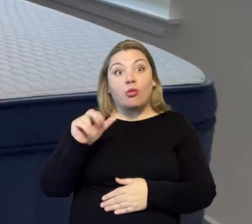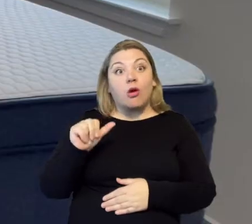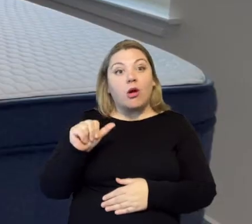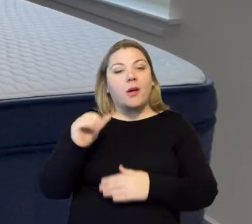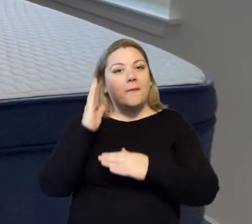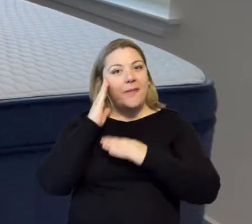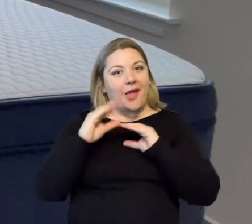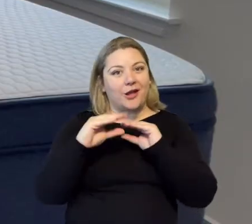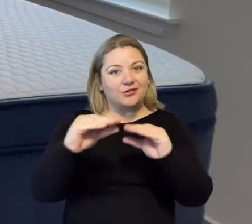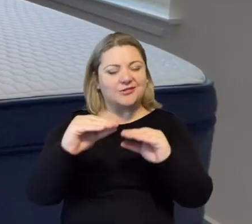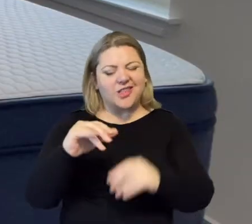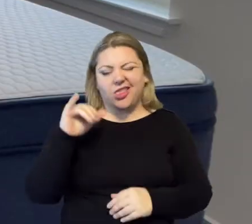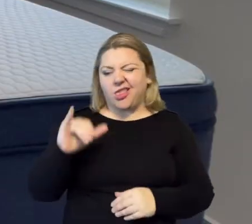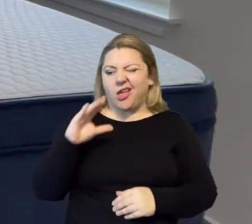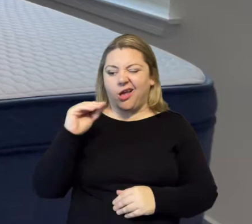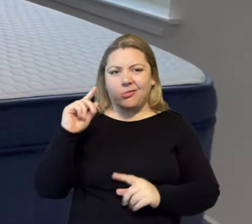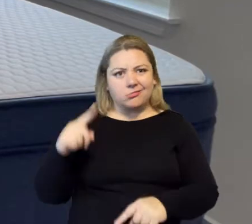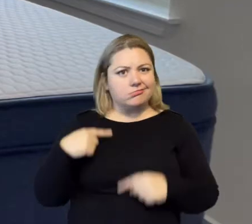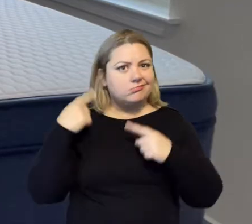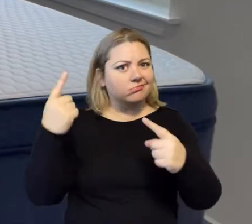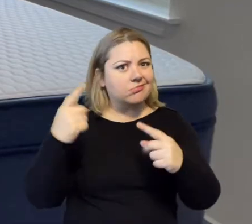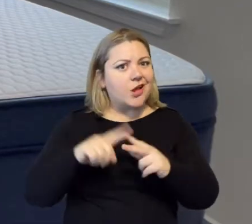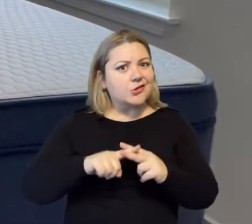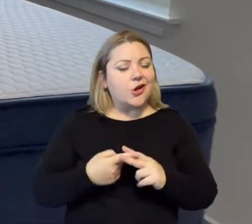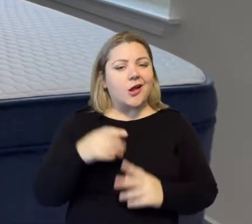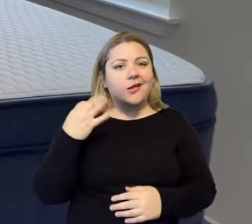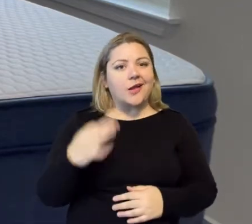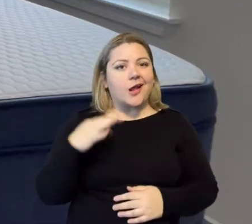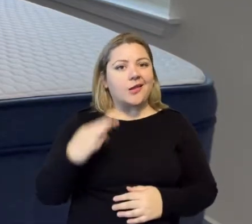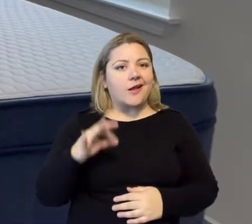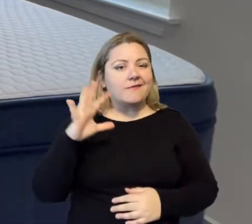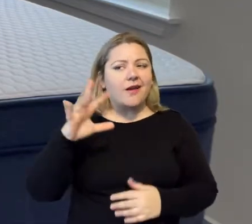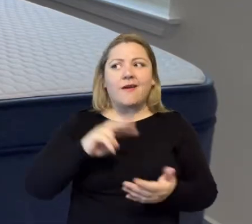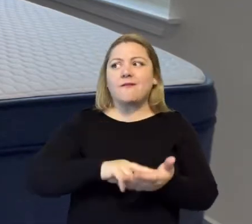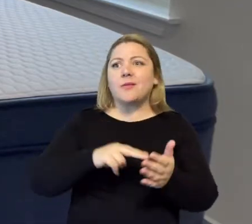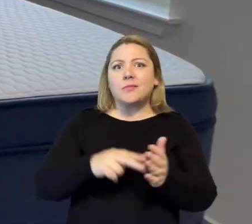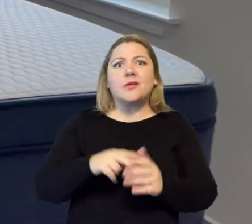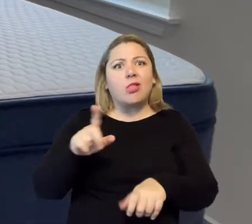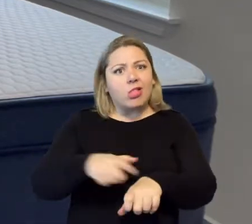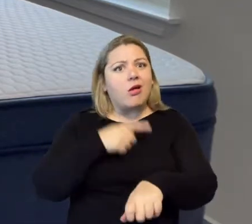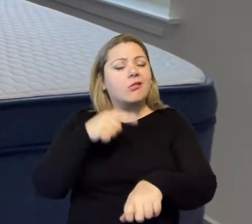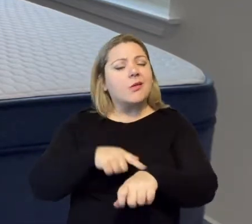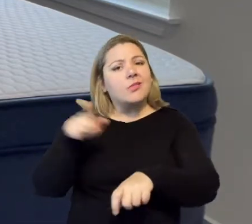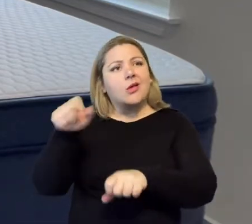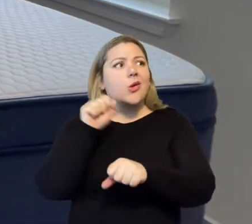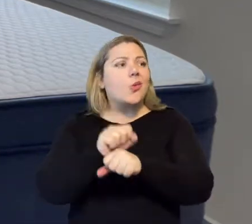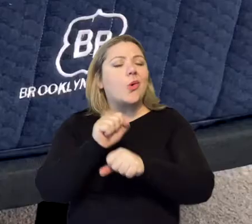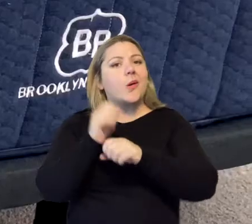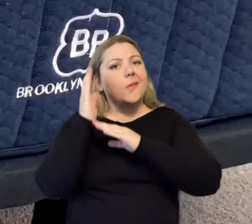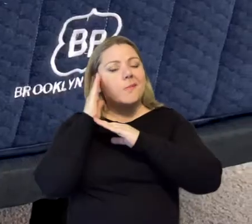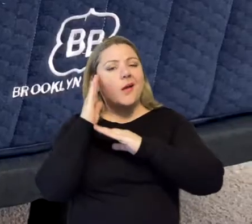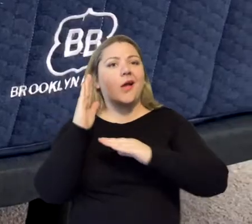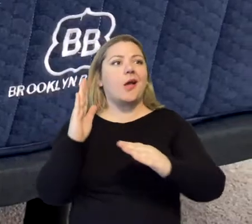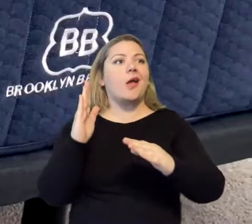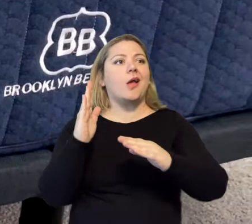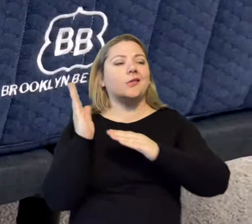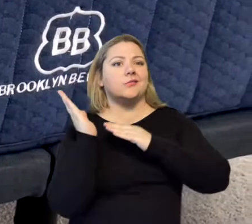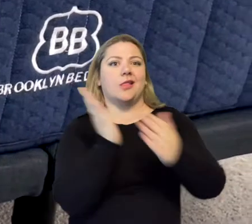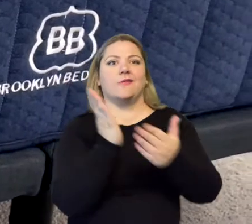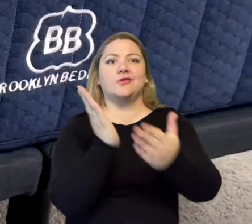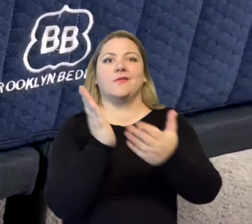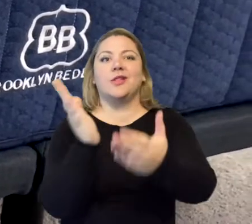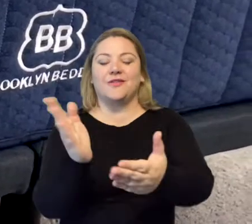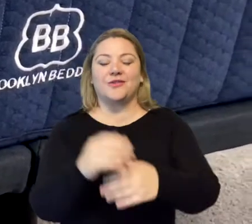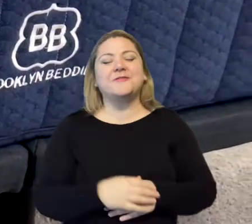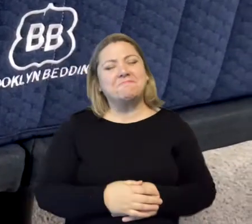Brooklyn bedding has actually been around since 1995, which makes them one of the oldest bed-in-the-box companies around. This mattress has